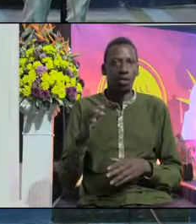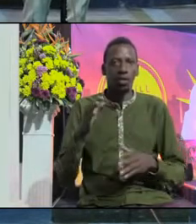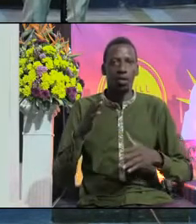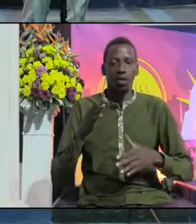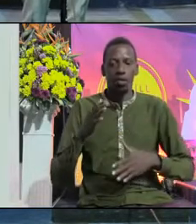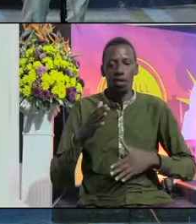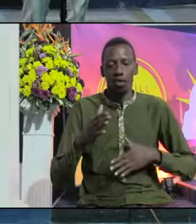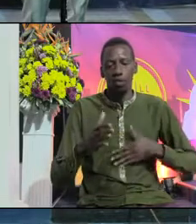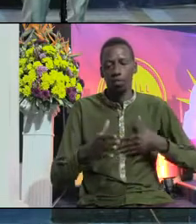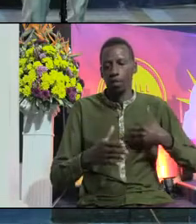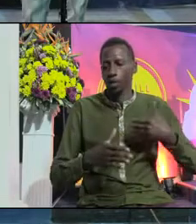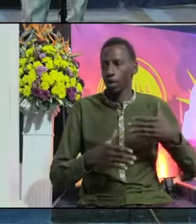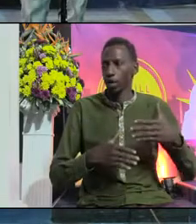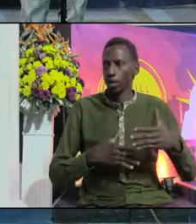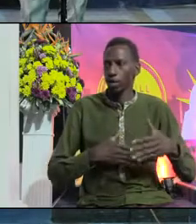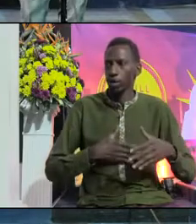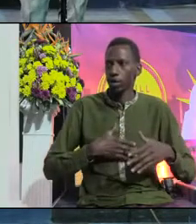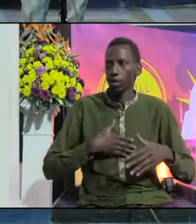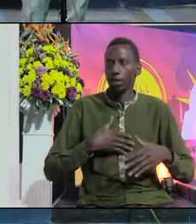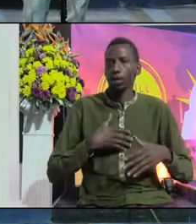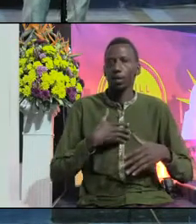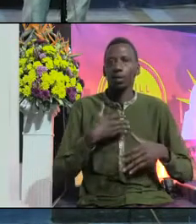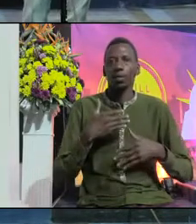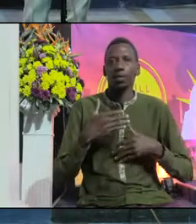rivers of